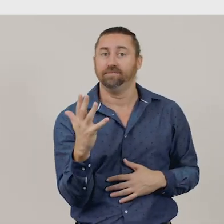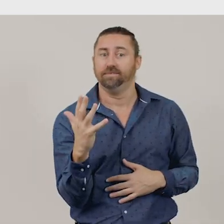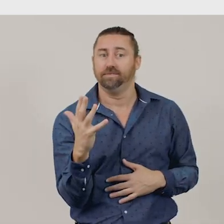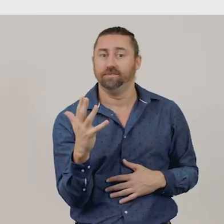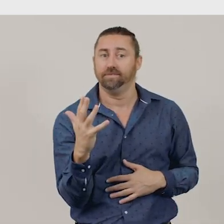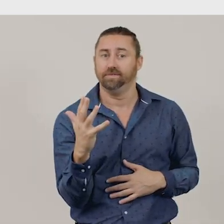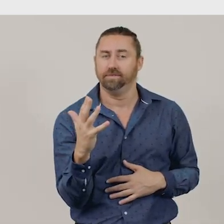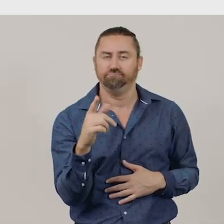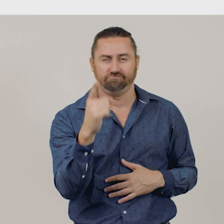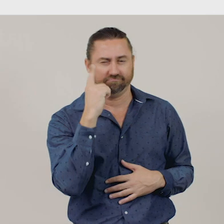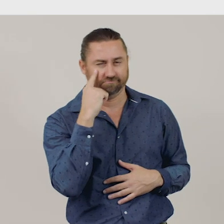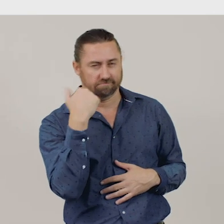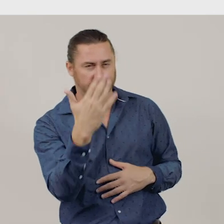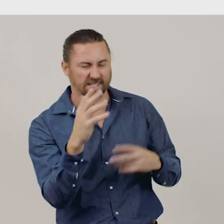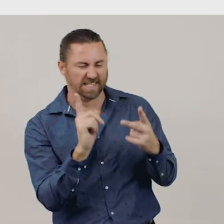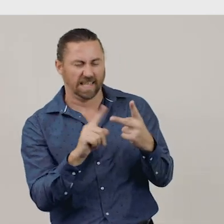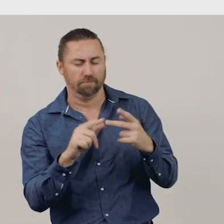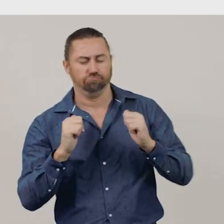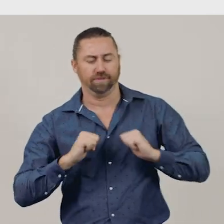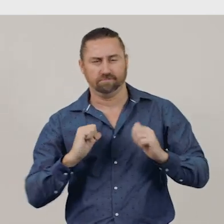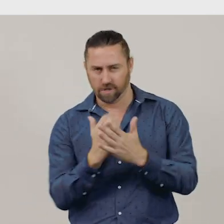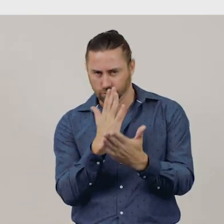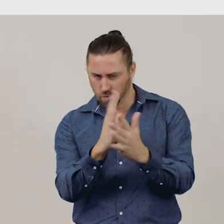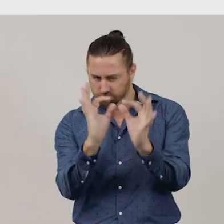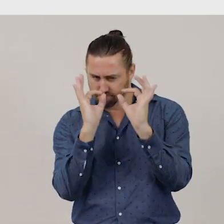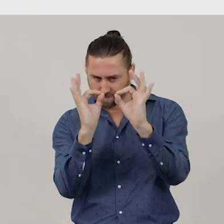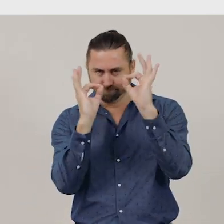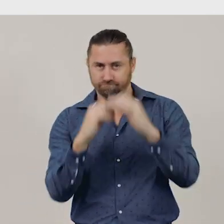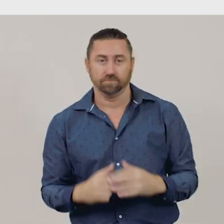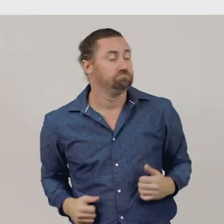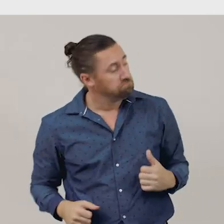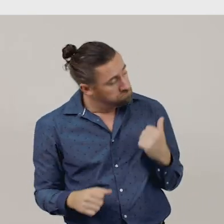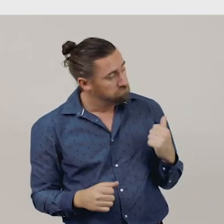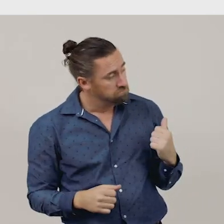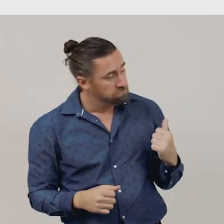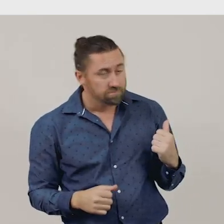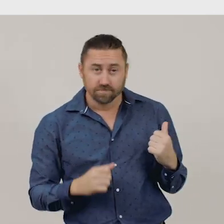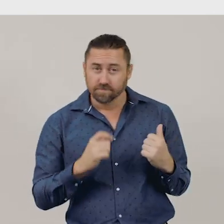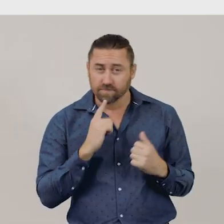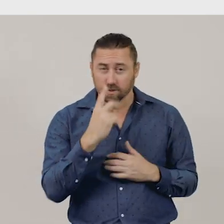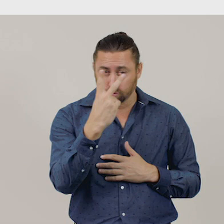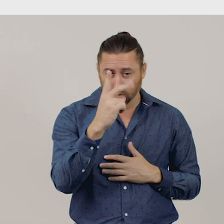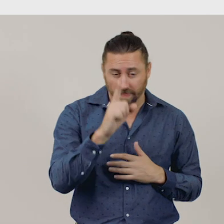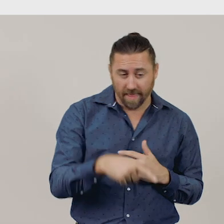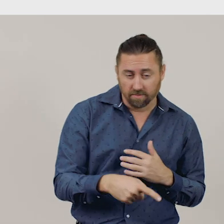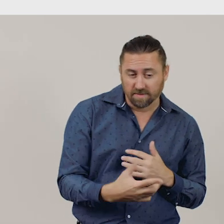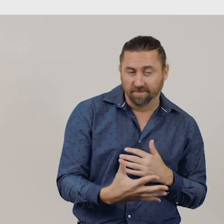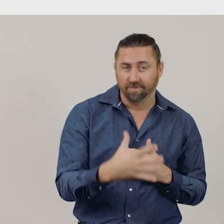11,985. Let's try another one, just to be sure you've got it. If we wanted to multiply